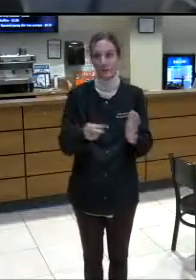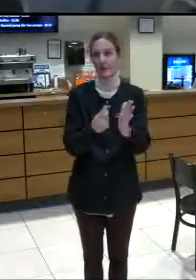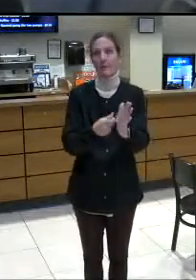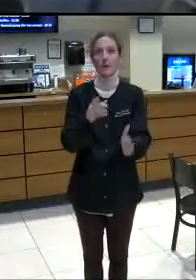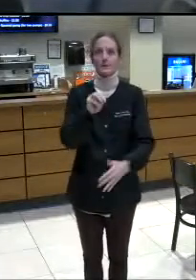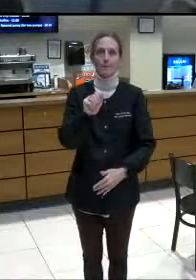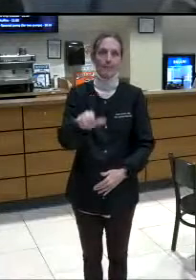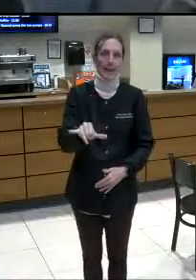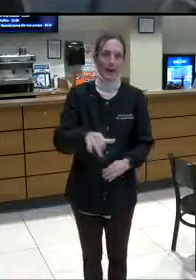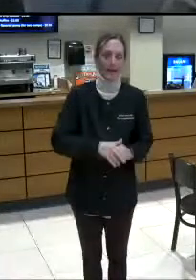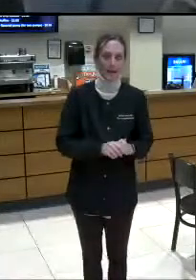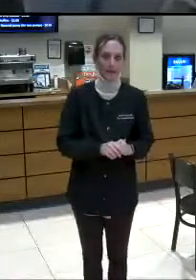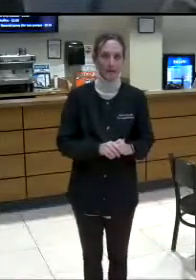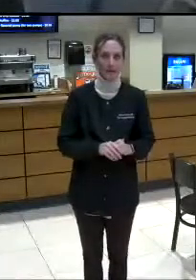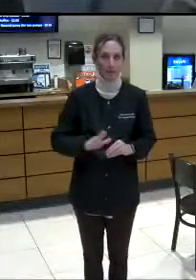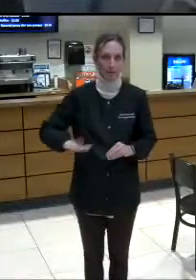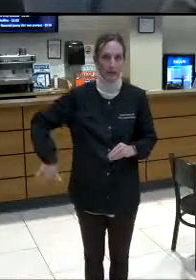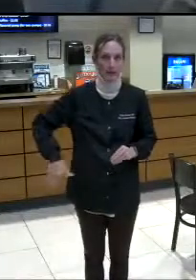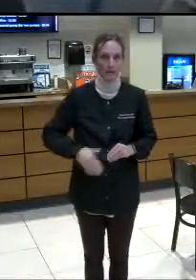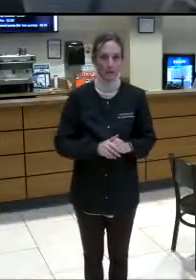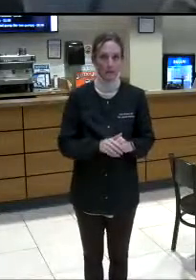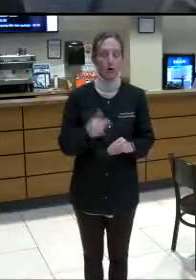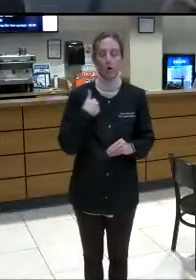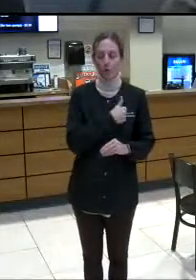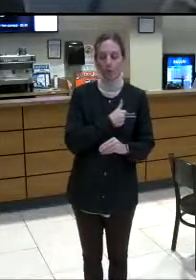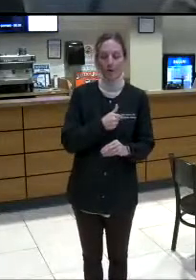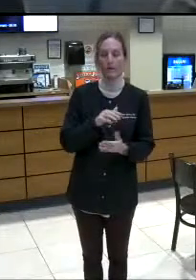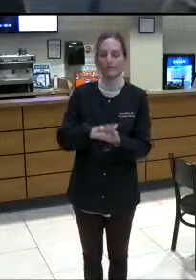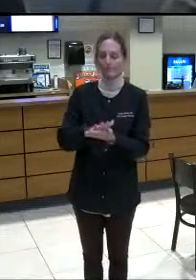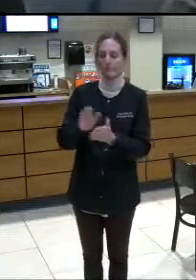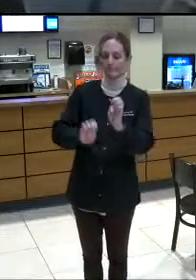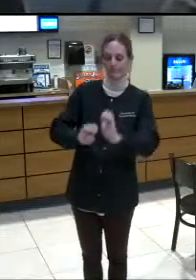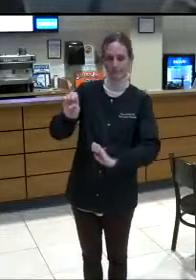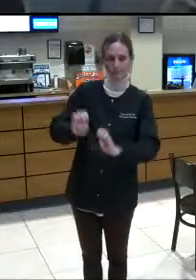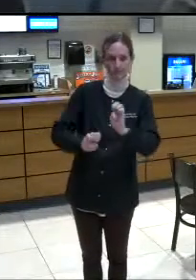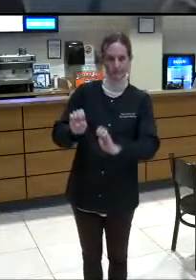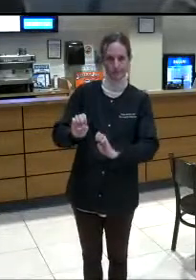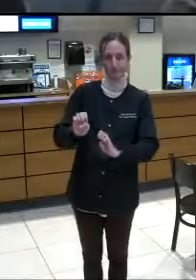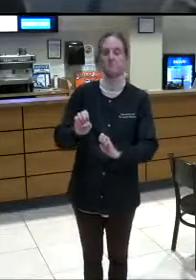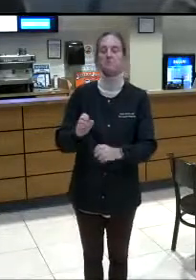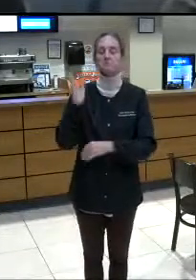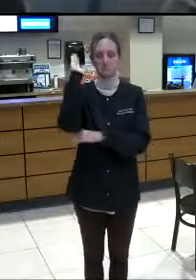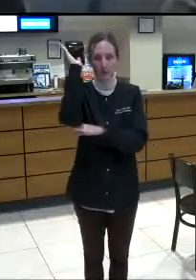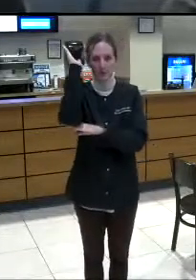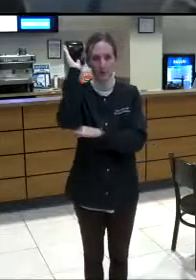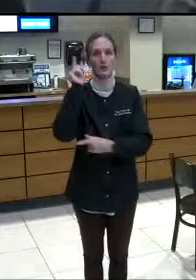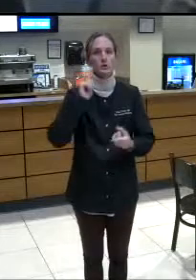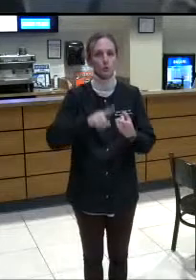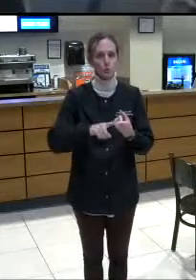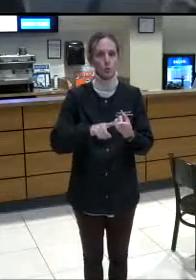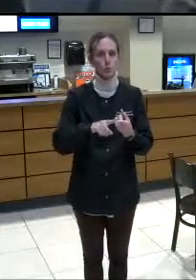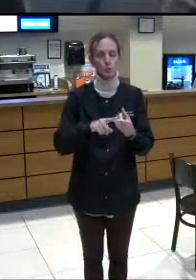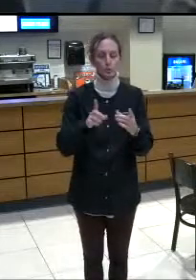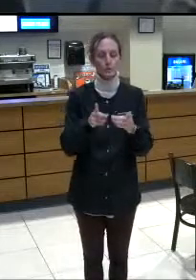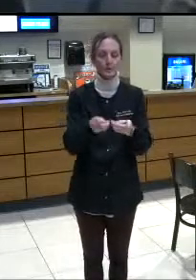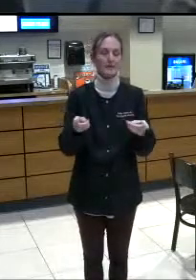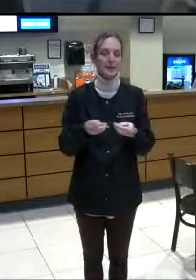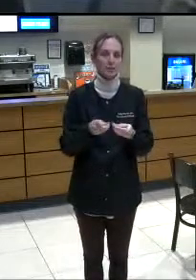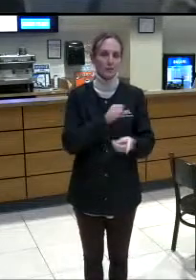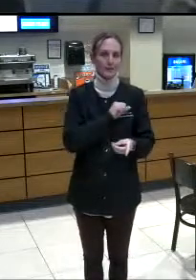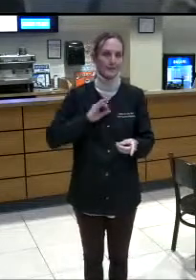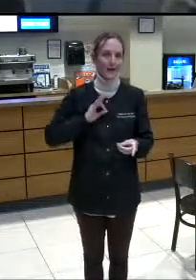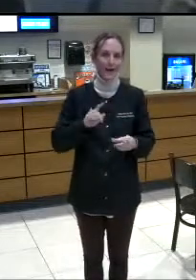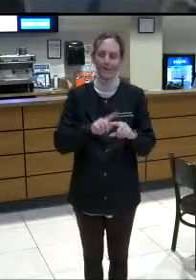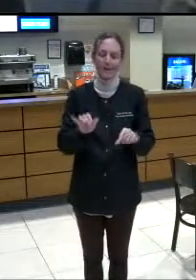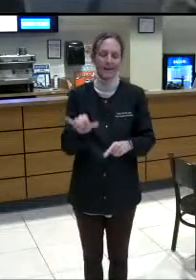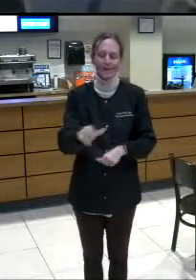and we would do a evaluation presentation to the district staff. But at that point, it was really